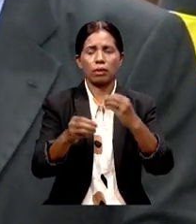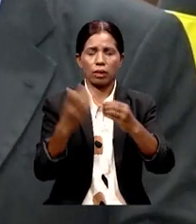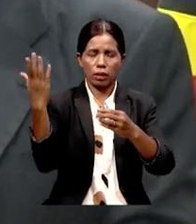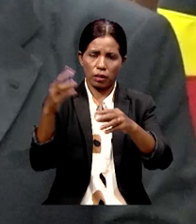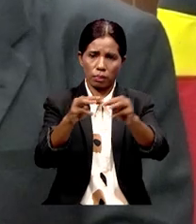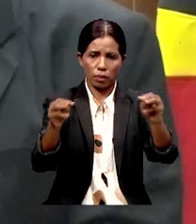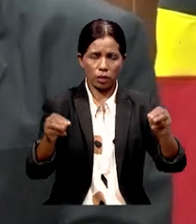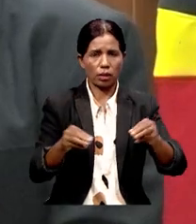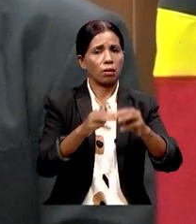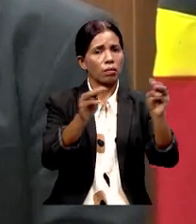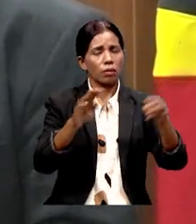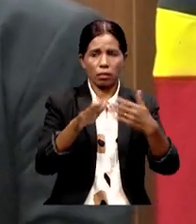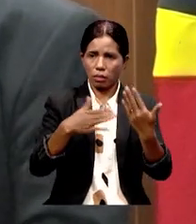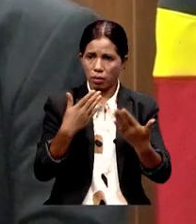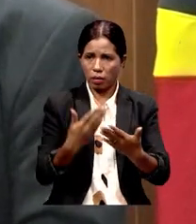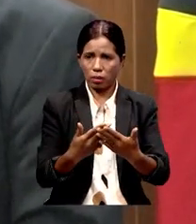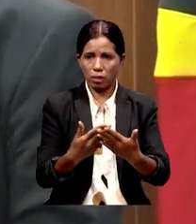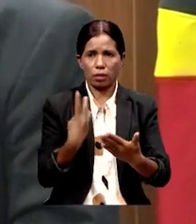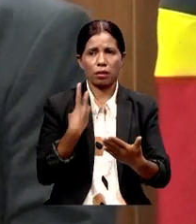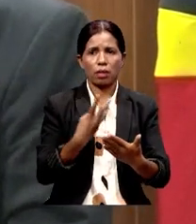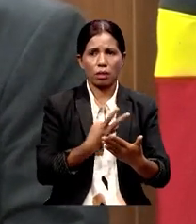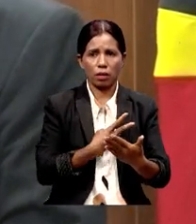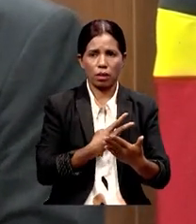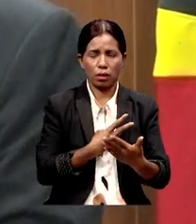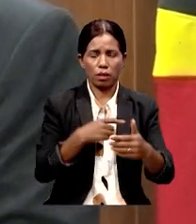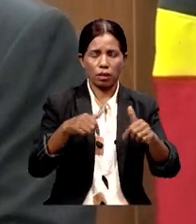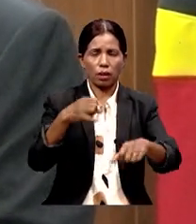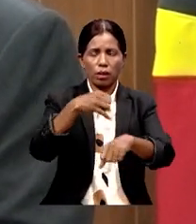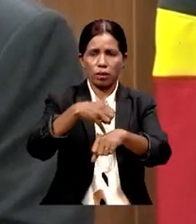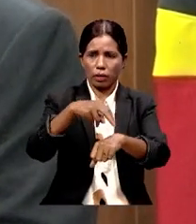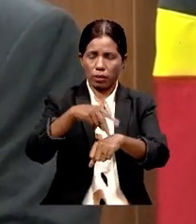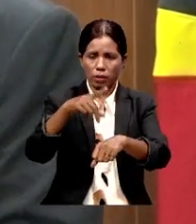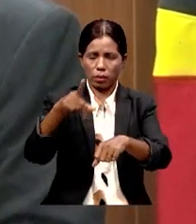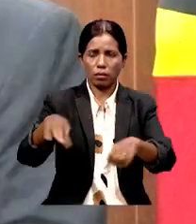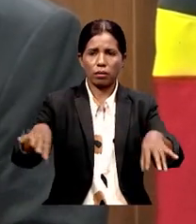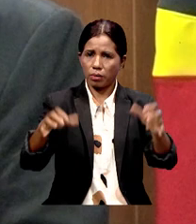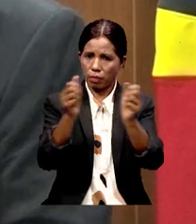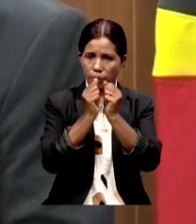Belt and Road Initiative for International Cooperation.